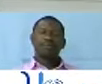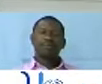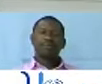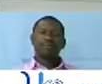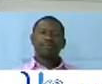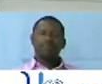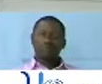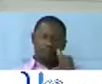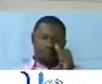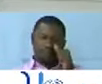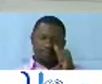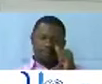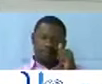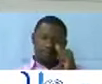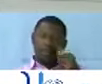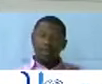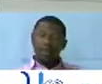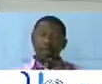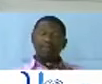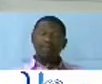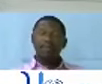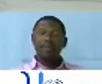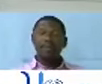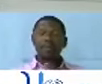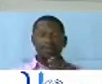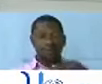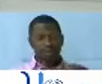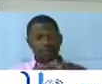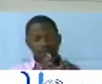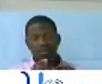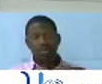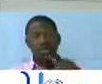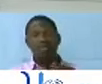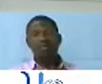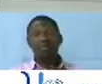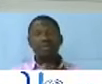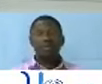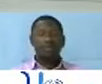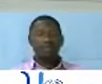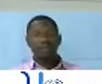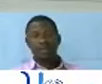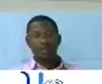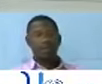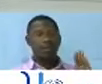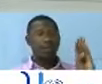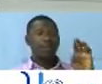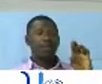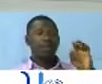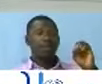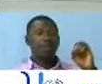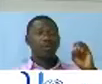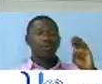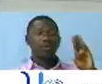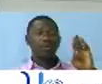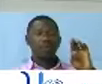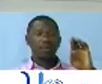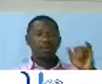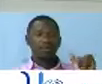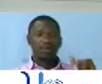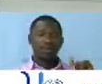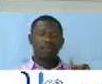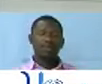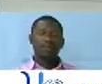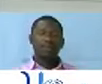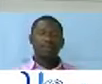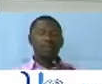it led to resignation or termination of CJ Brobby, depending on which version you want to believe.